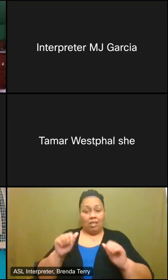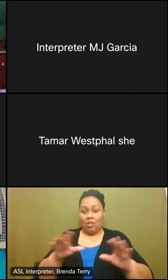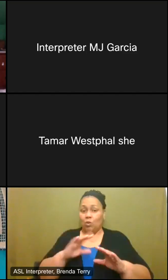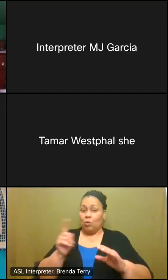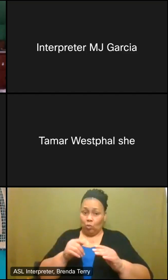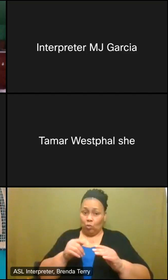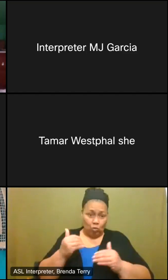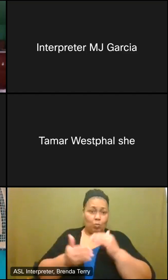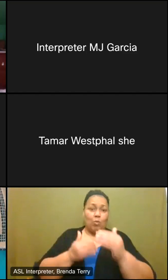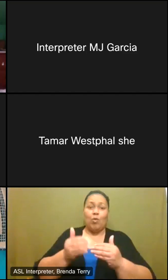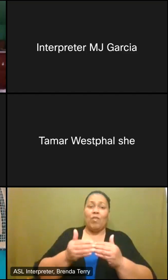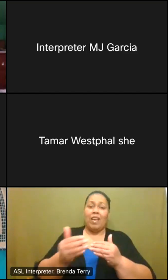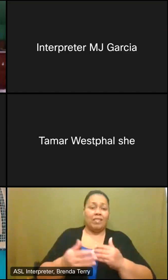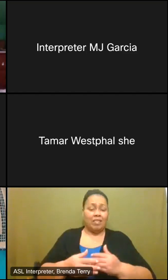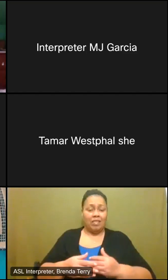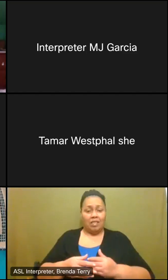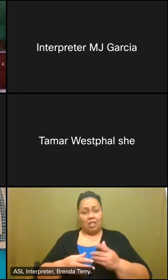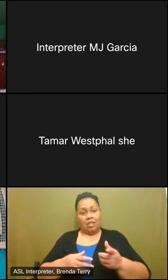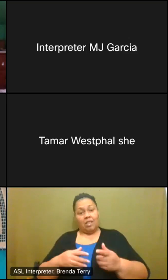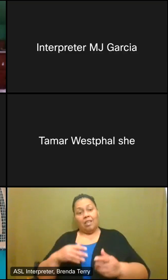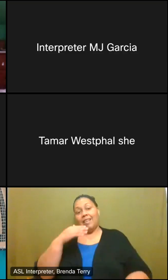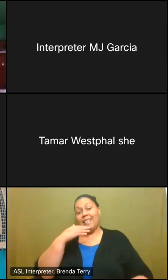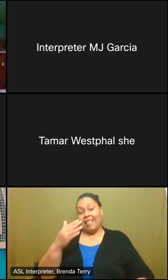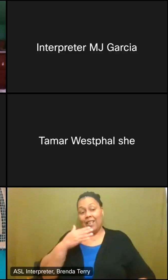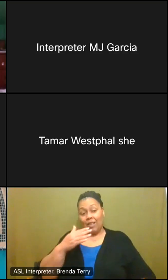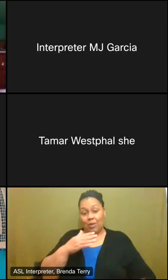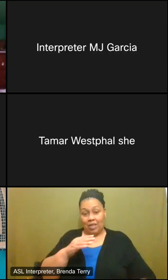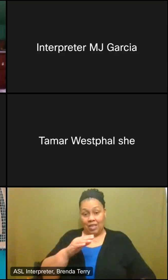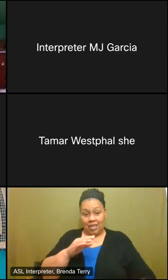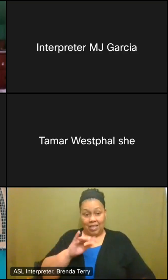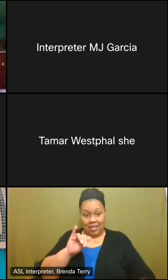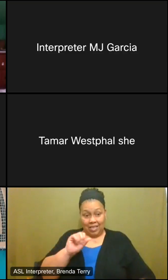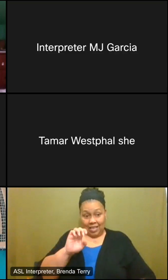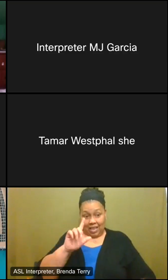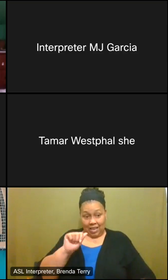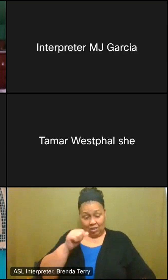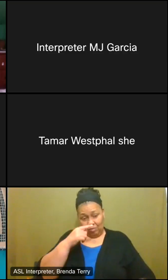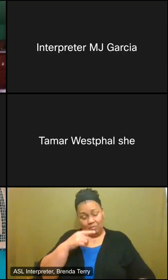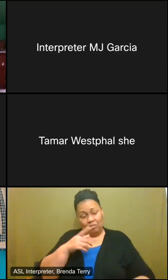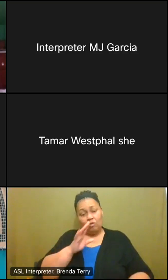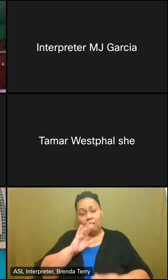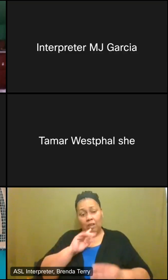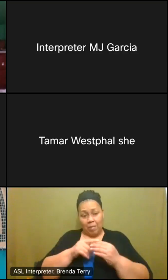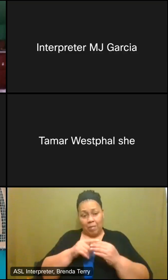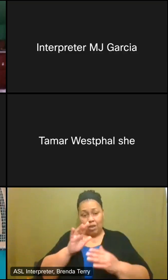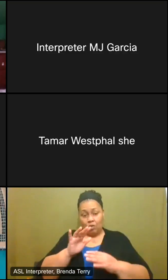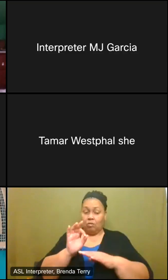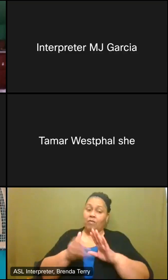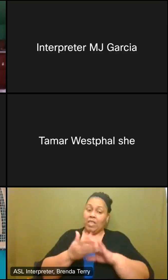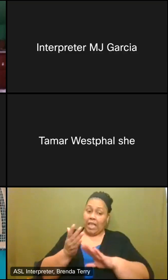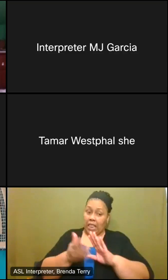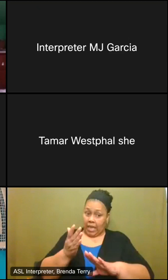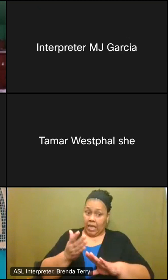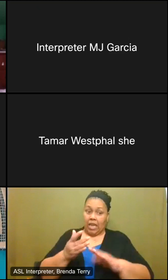Thank you. Estella, can you share a little bit more about, so you talked about that you facilitate